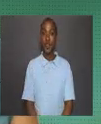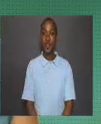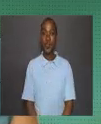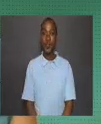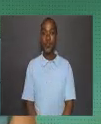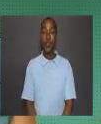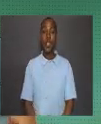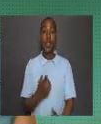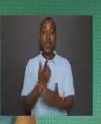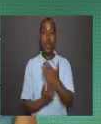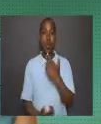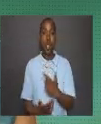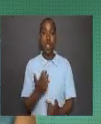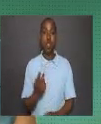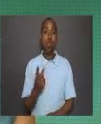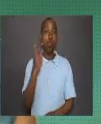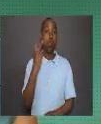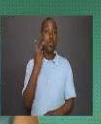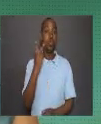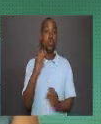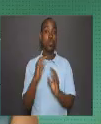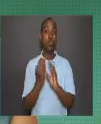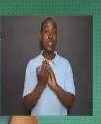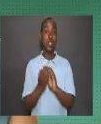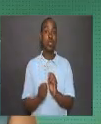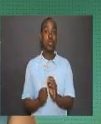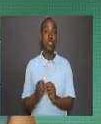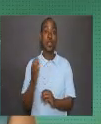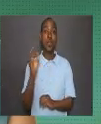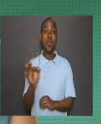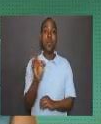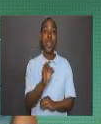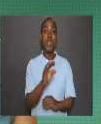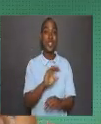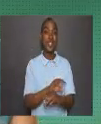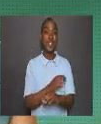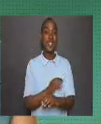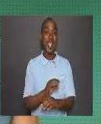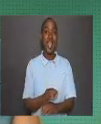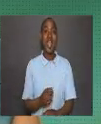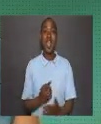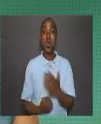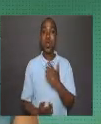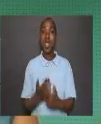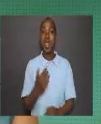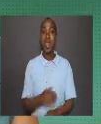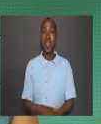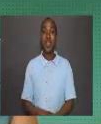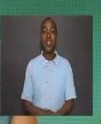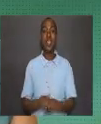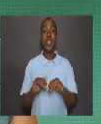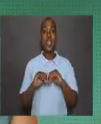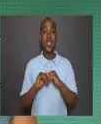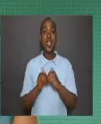will discuss both conditions in plant cells and discuss how they